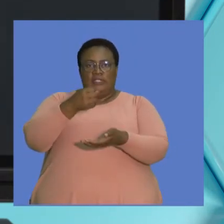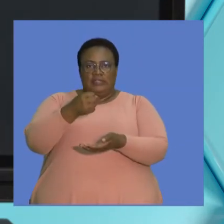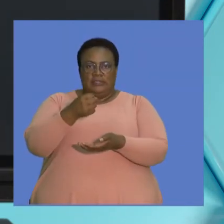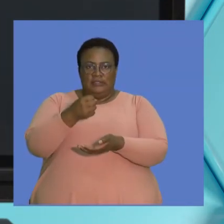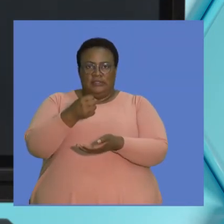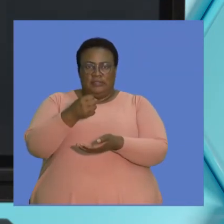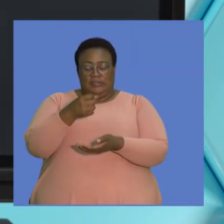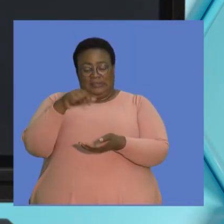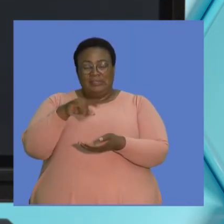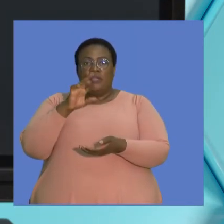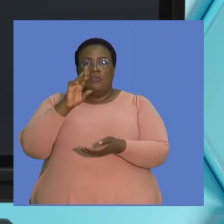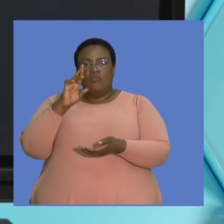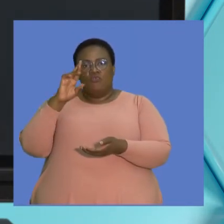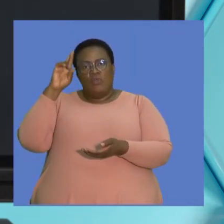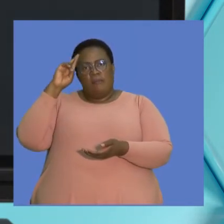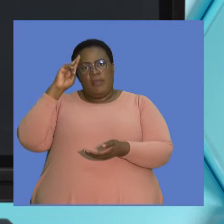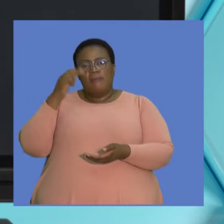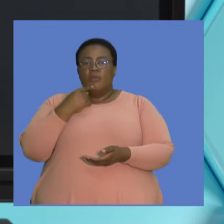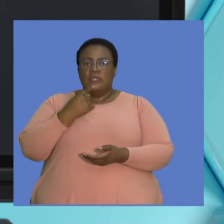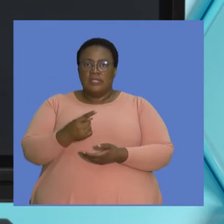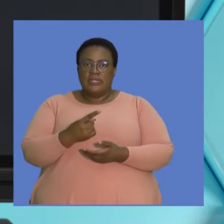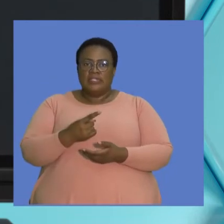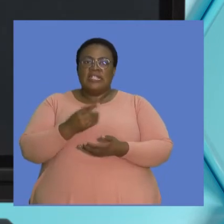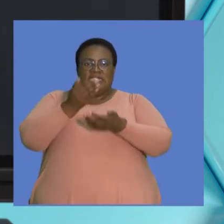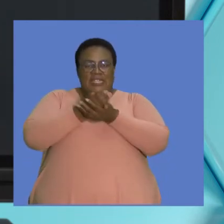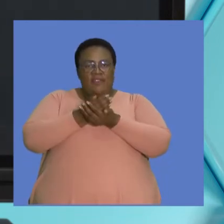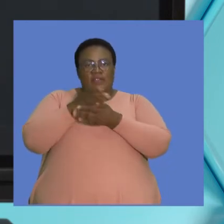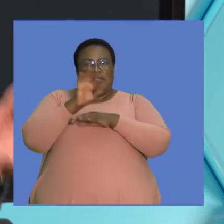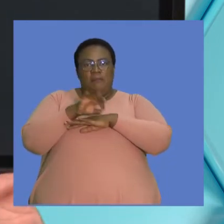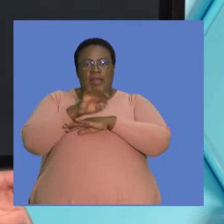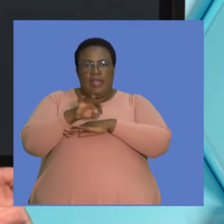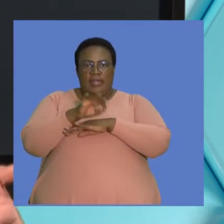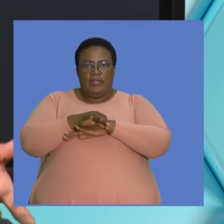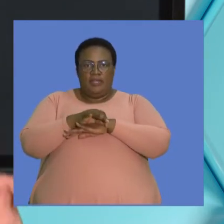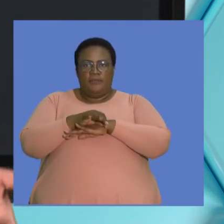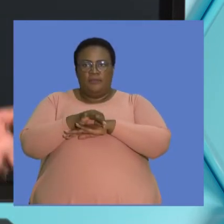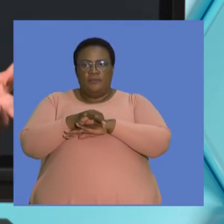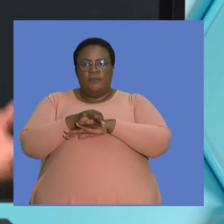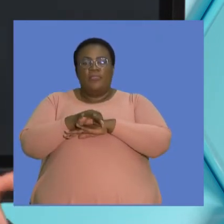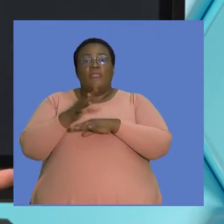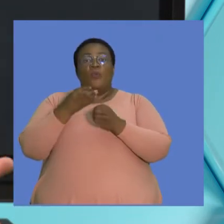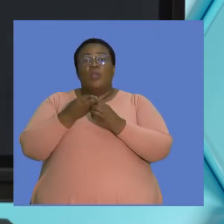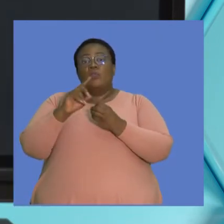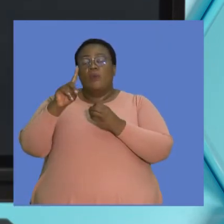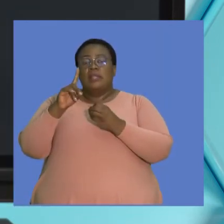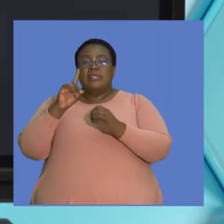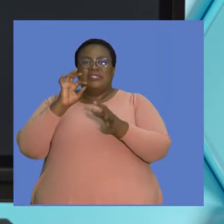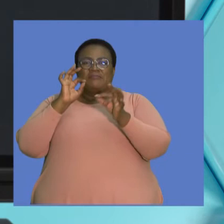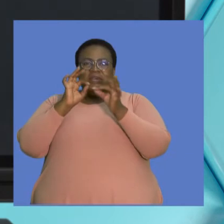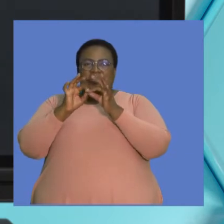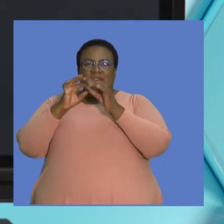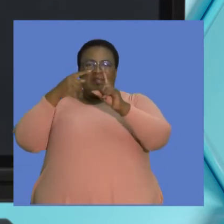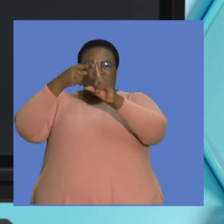sinking fund, remember what we said, it was a savings plan with a particular target, right?